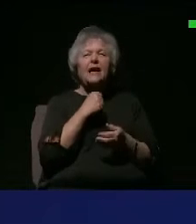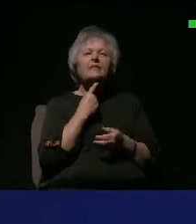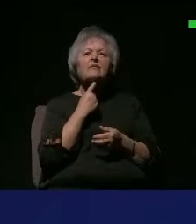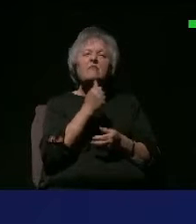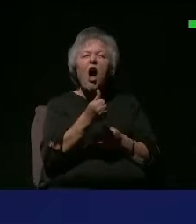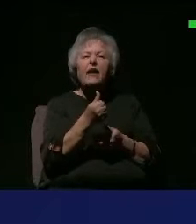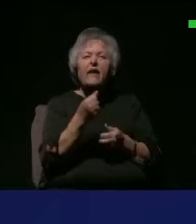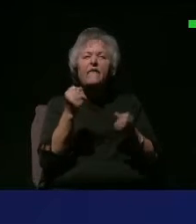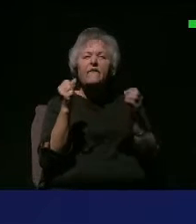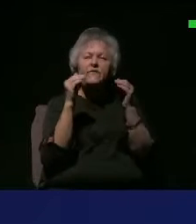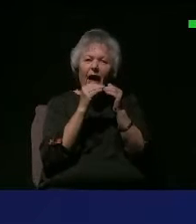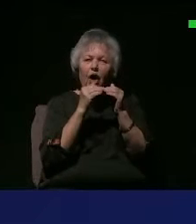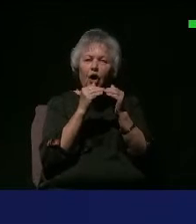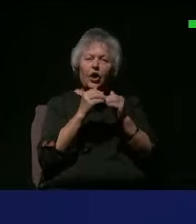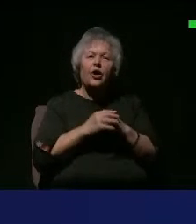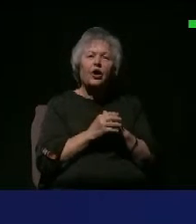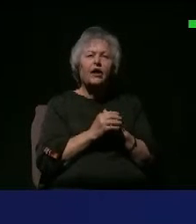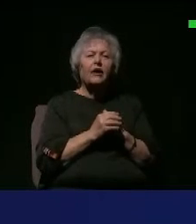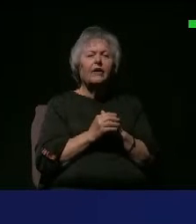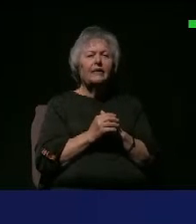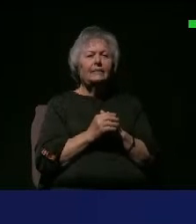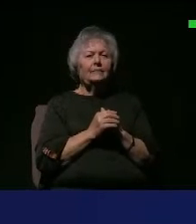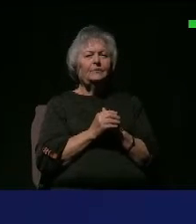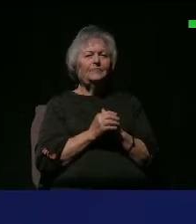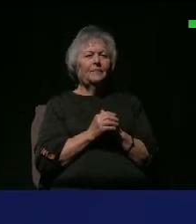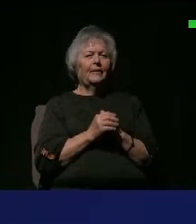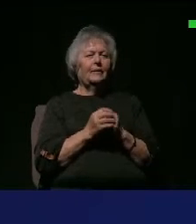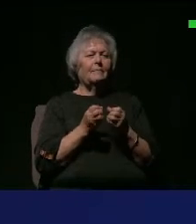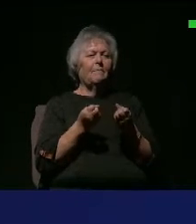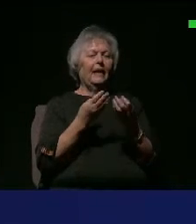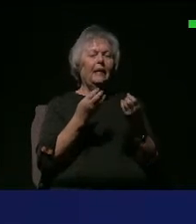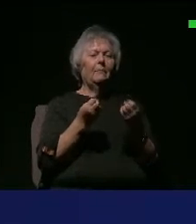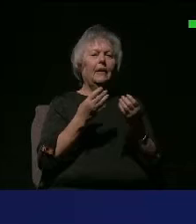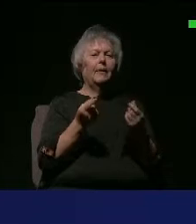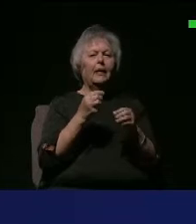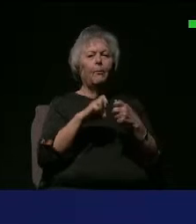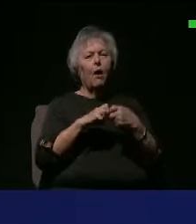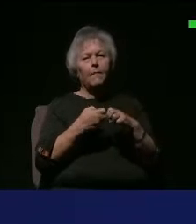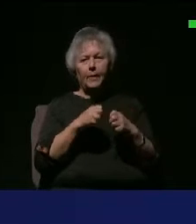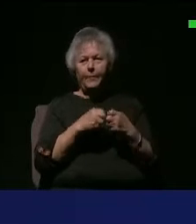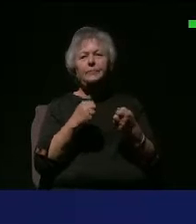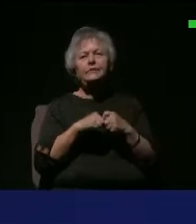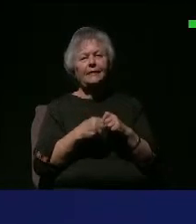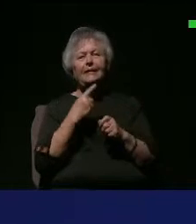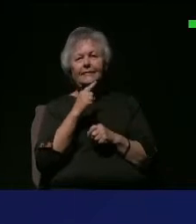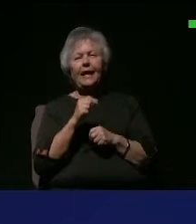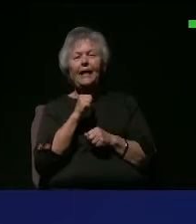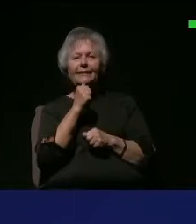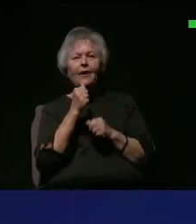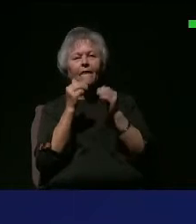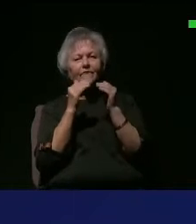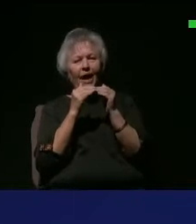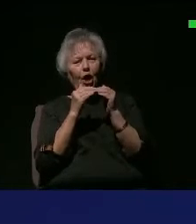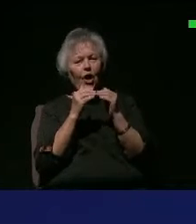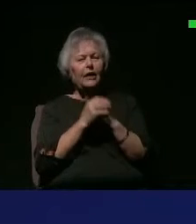but it's not fair. That phrase has launched 1,000 lawsuits. It's sent a lot of couples into marriage counseling. It's driven